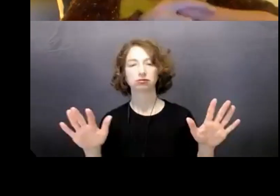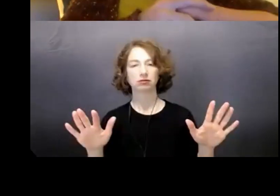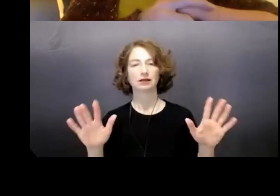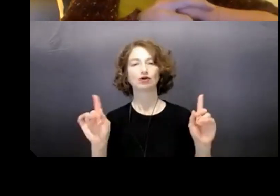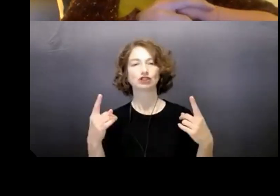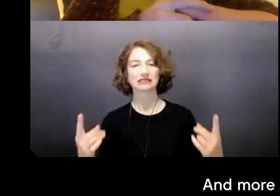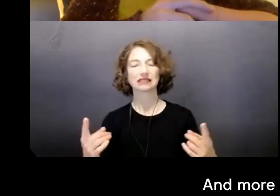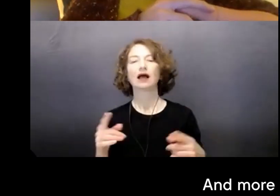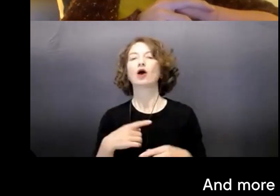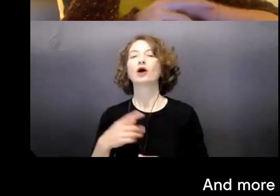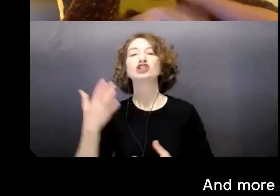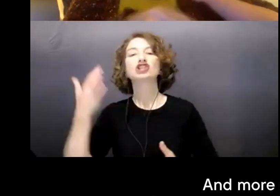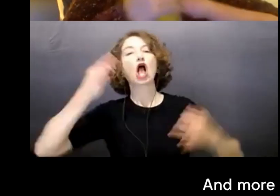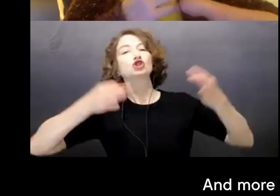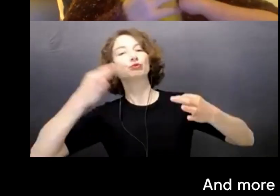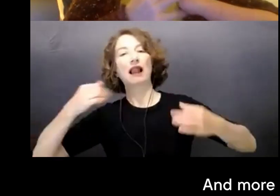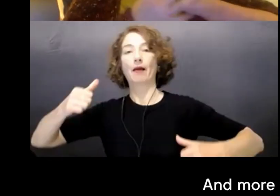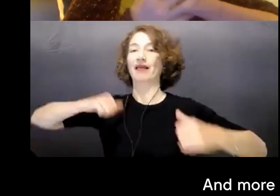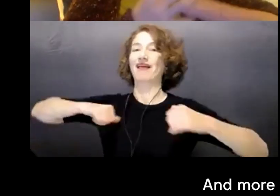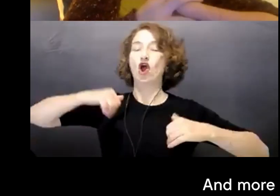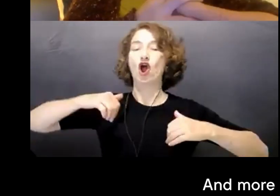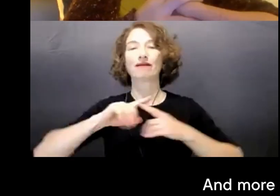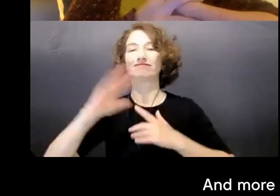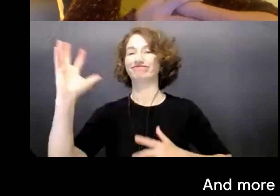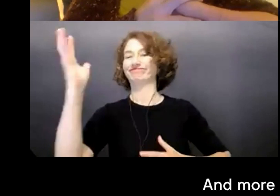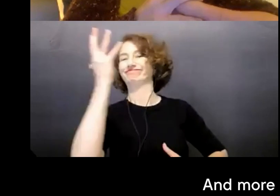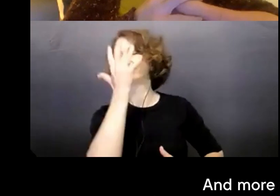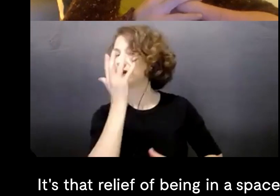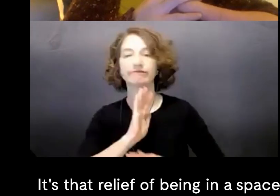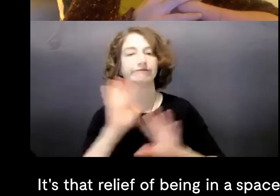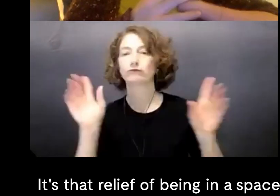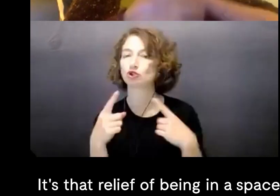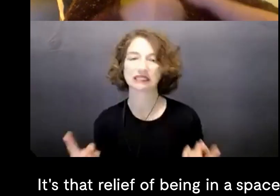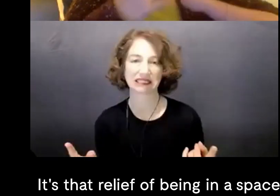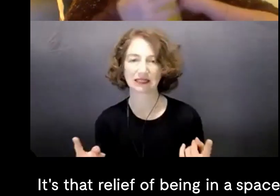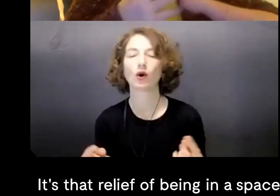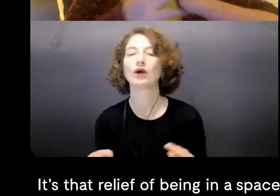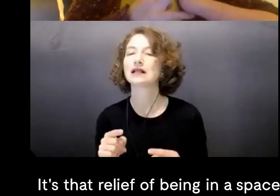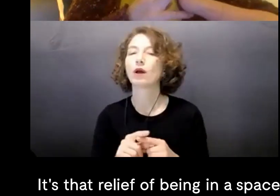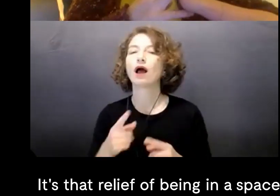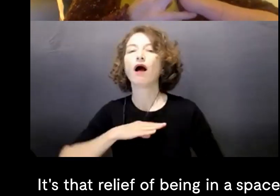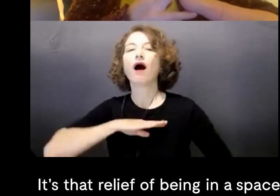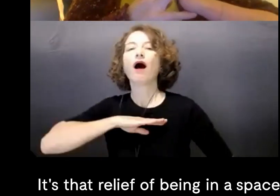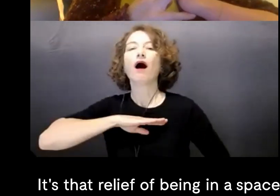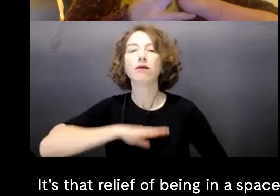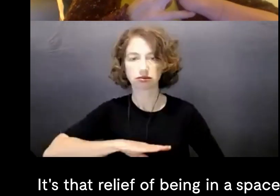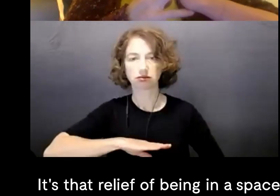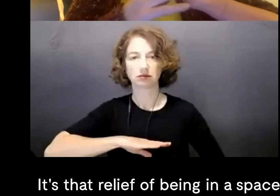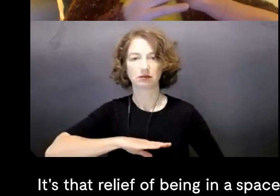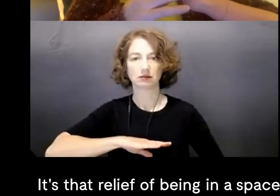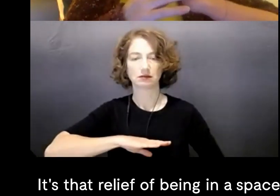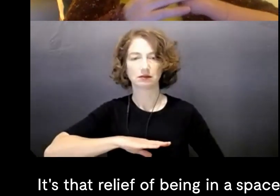performing, and more that's a really tangible feeling for me, that it's that relief of being in a